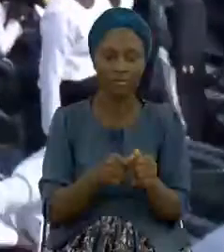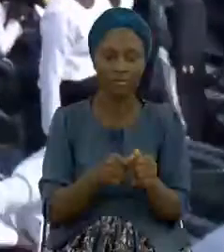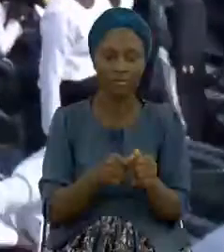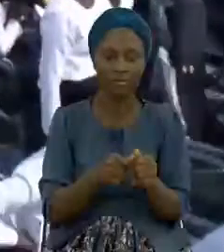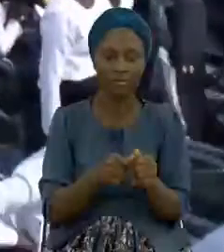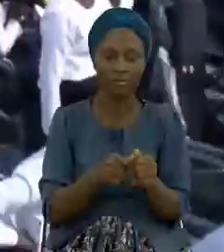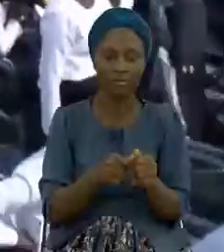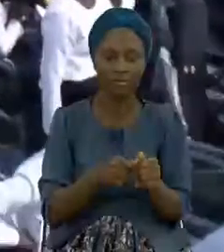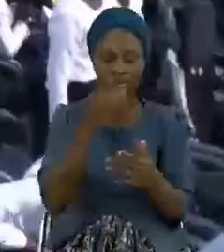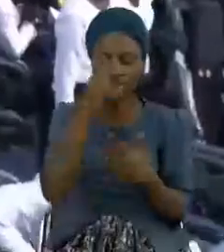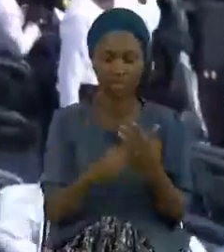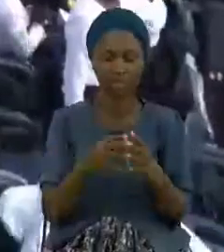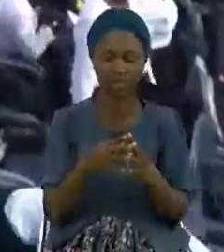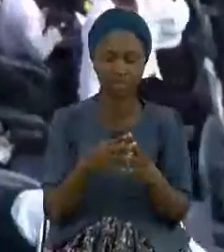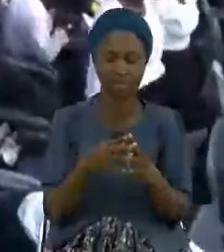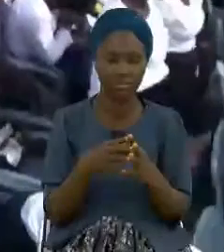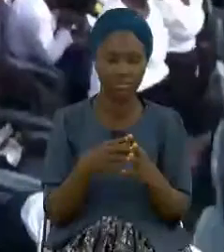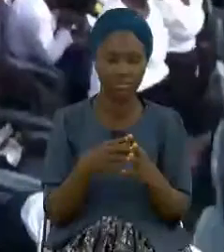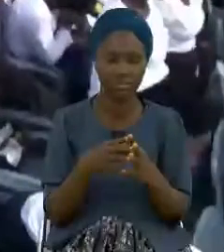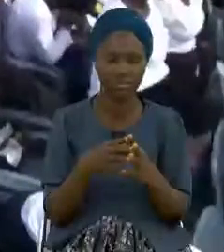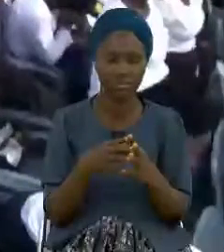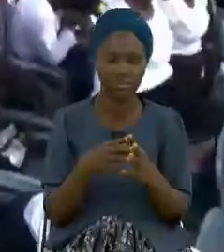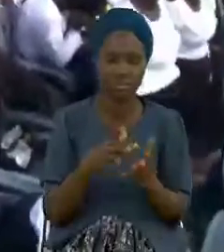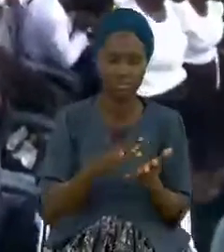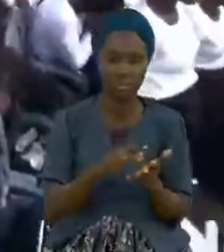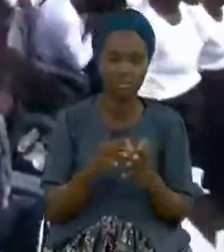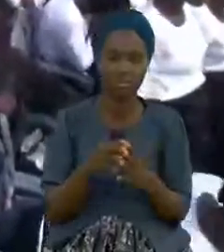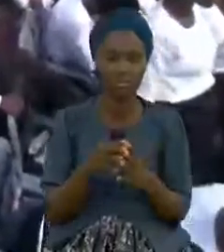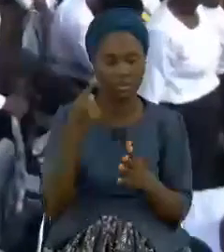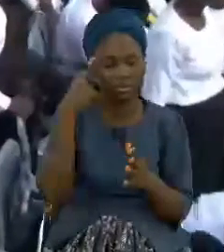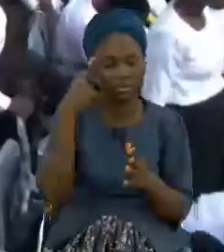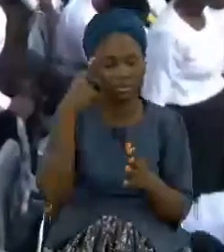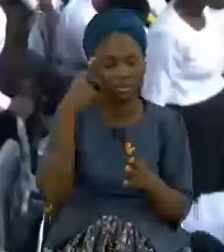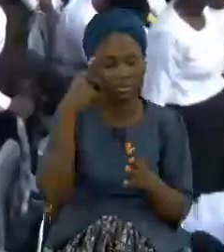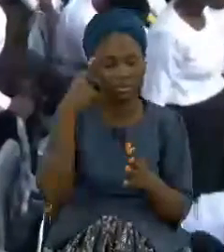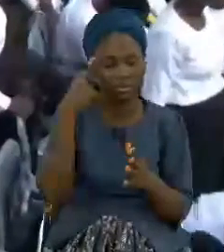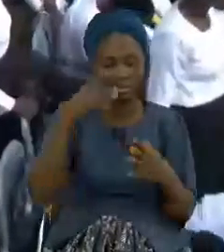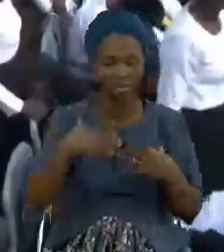medicine for healing. Speak the word only.